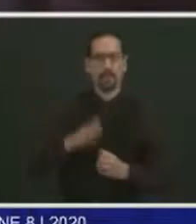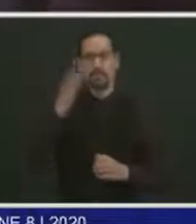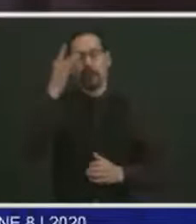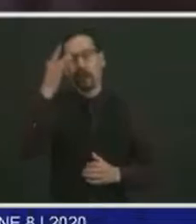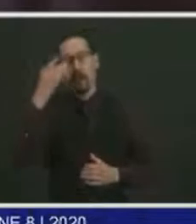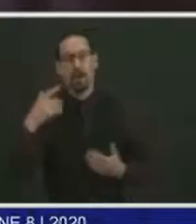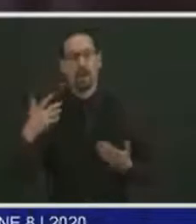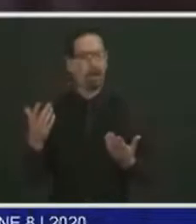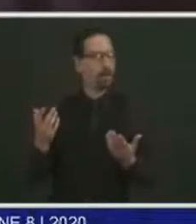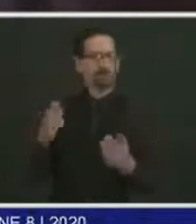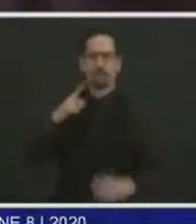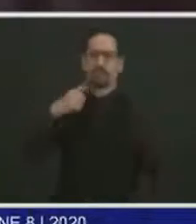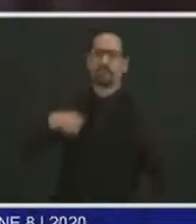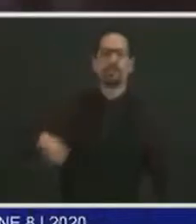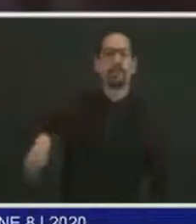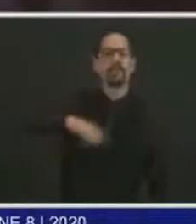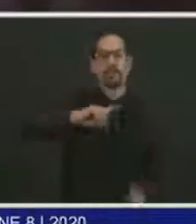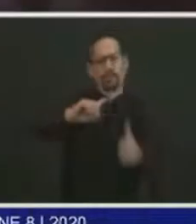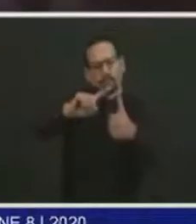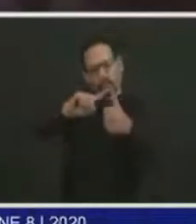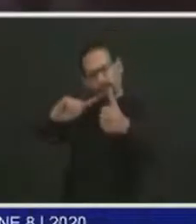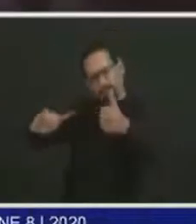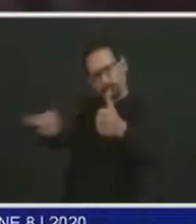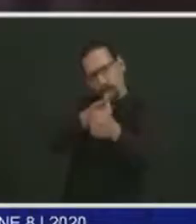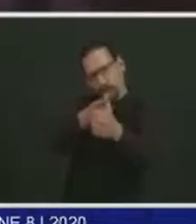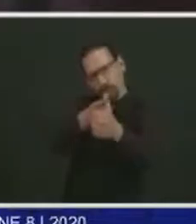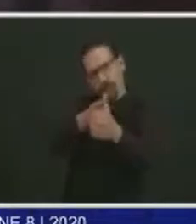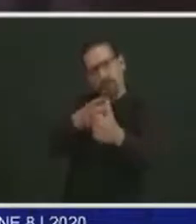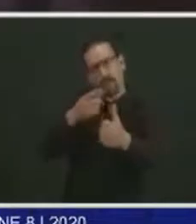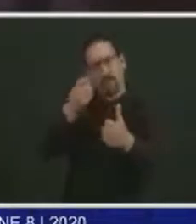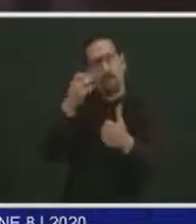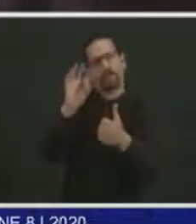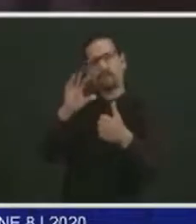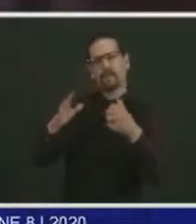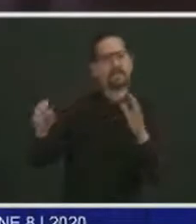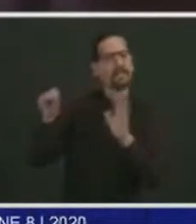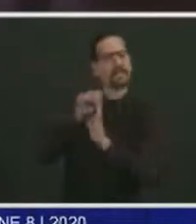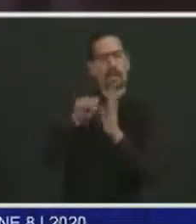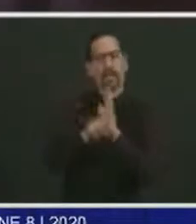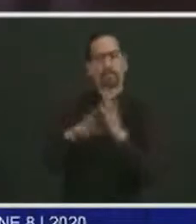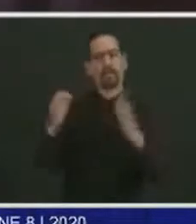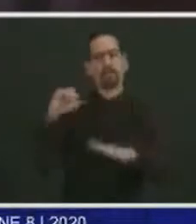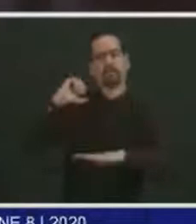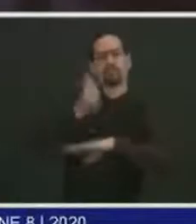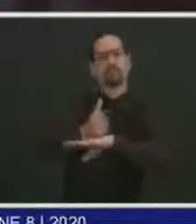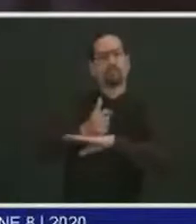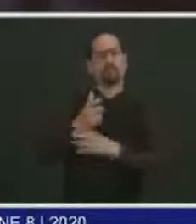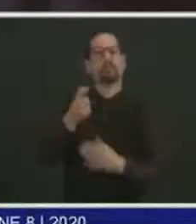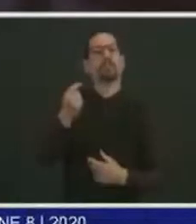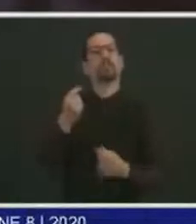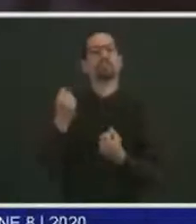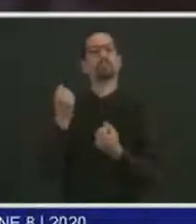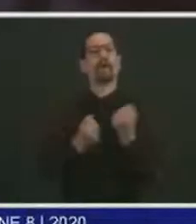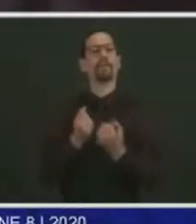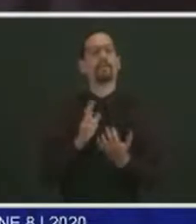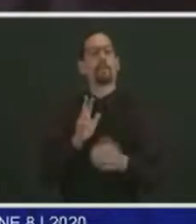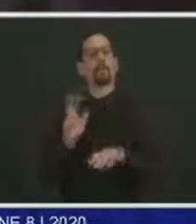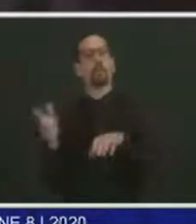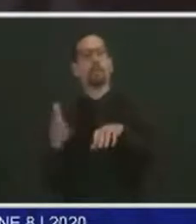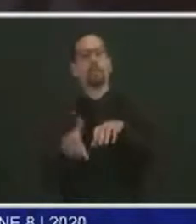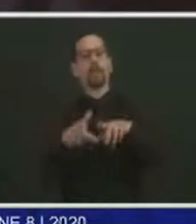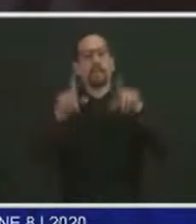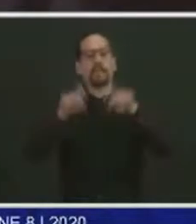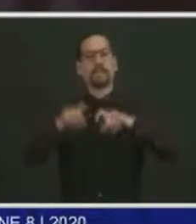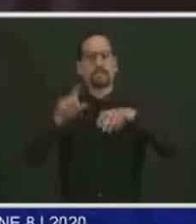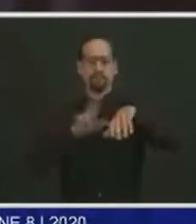walk-up testing sites, and I want to thank the National Guard for staffing those sites. We were one of the very first